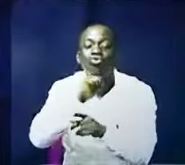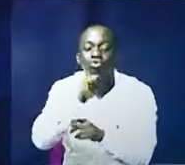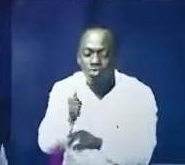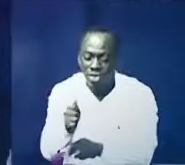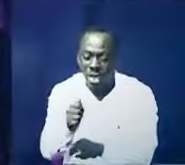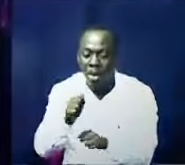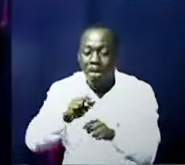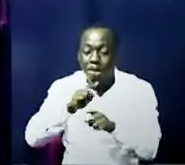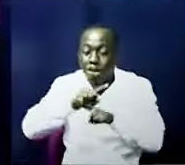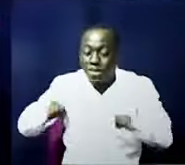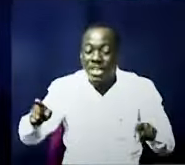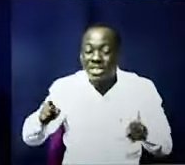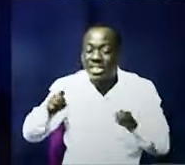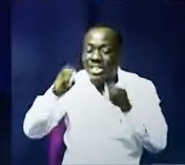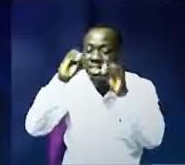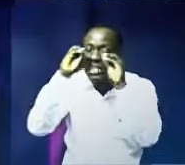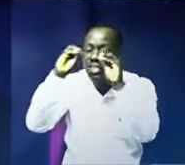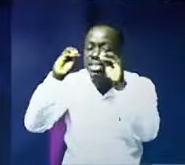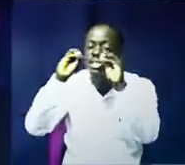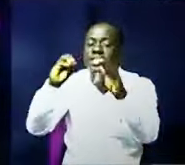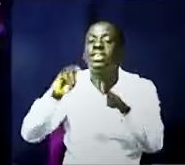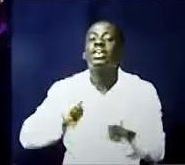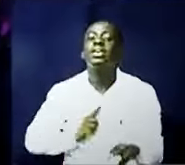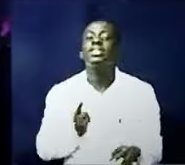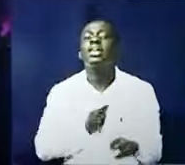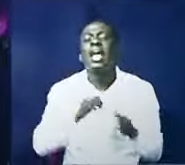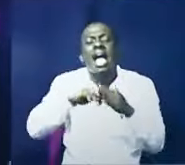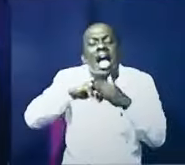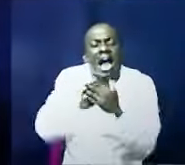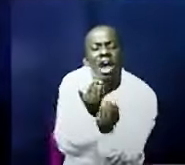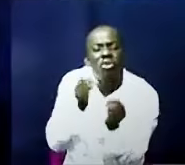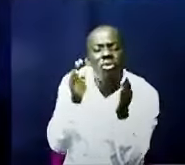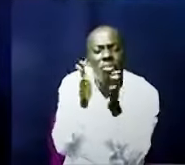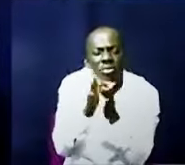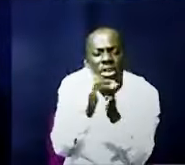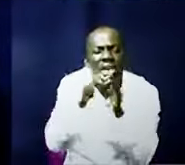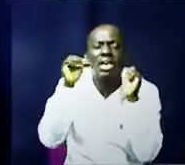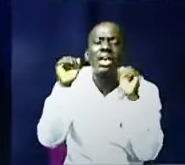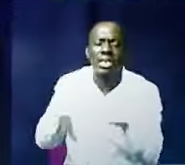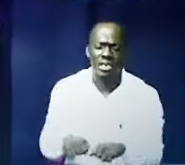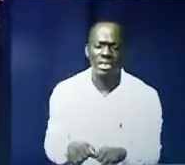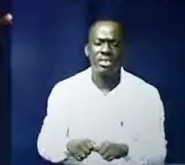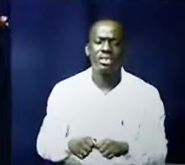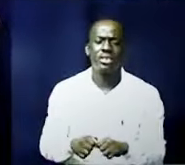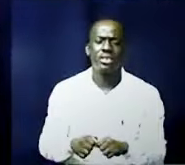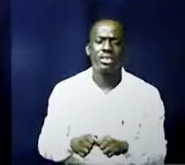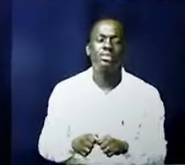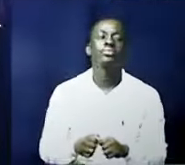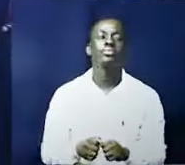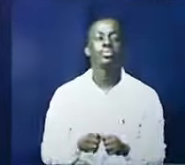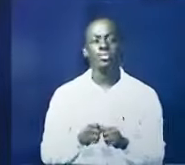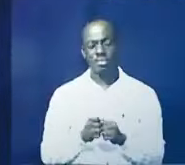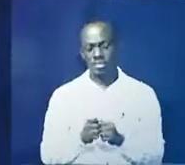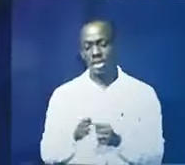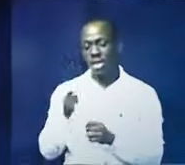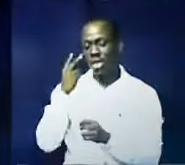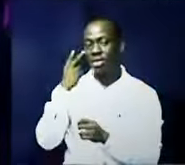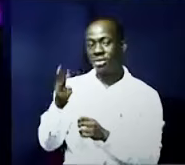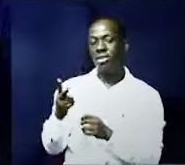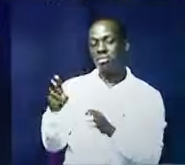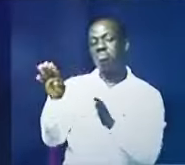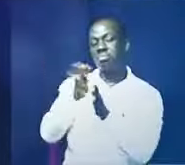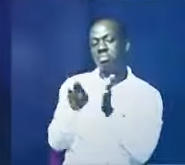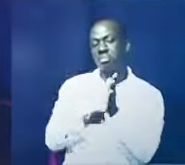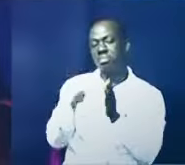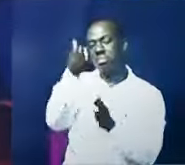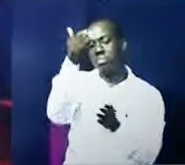But teach us to pray. Teach us to pray. Now let's go back to the scripture.